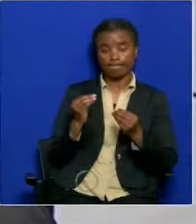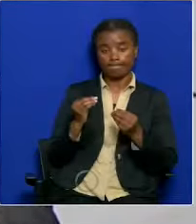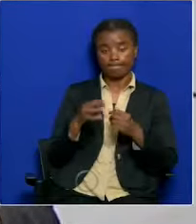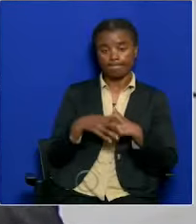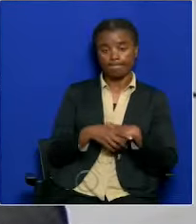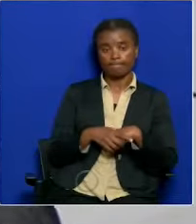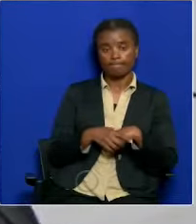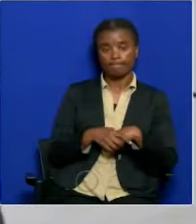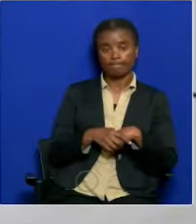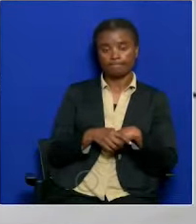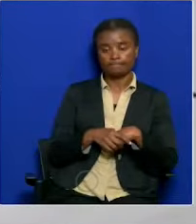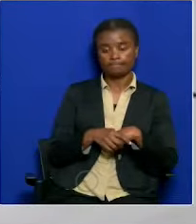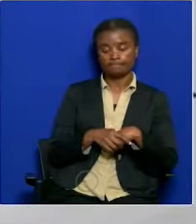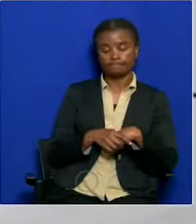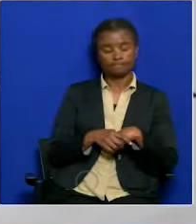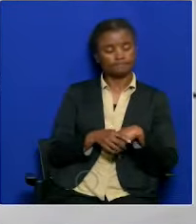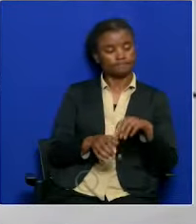Yes.